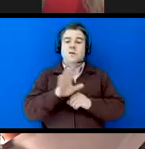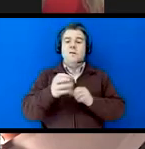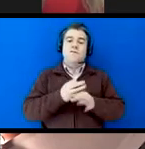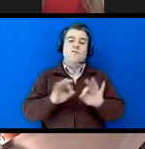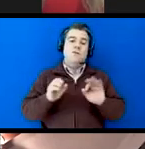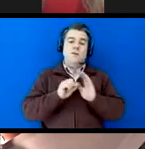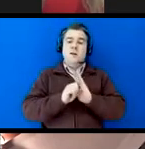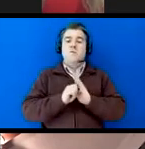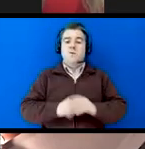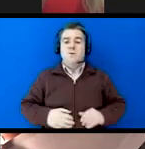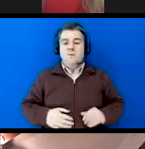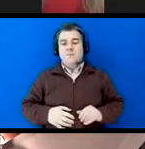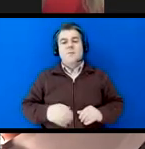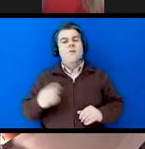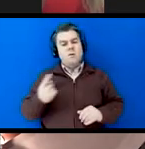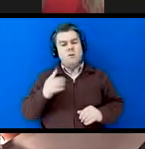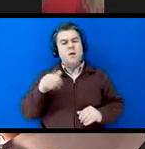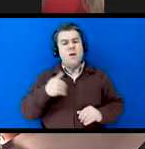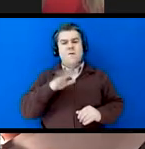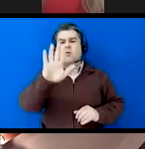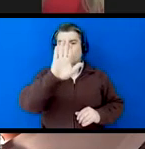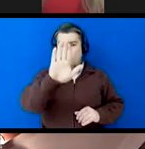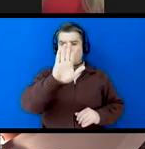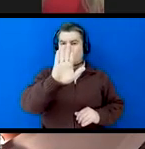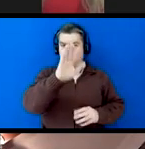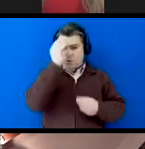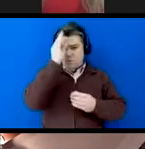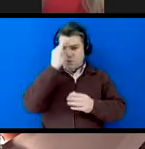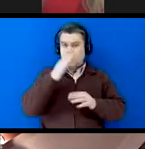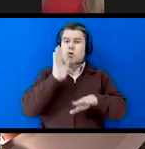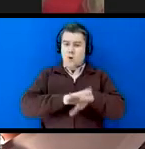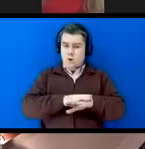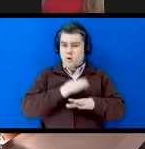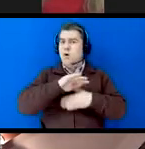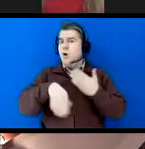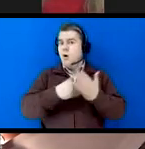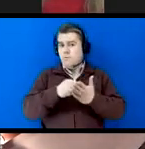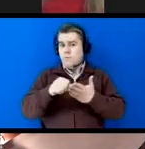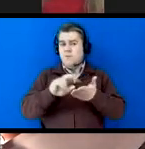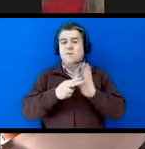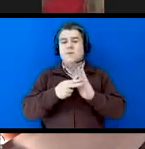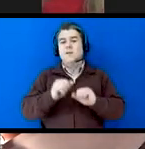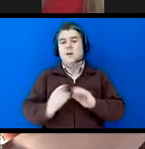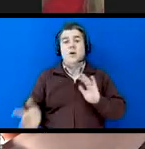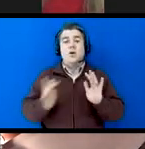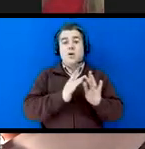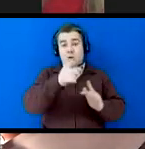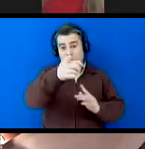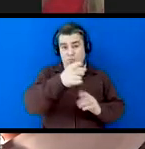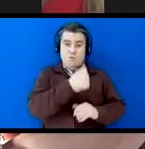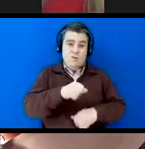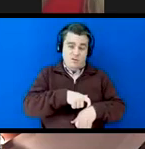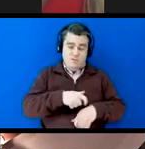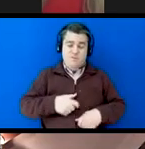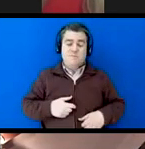In addition, it's always going to have your replicated information on all of these pages, so they can contact you at any time, okay? So let's